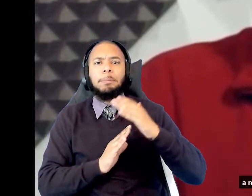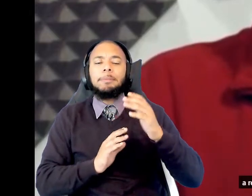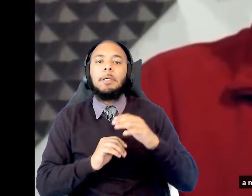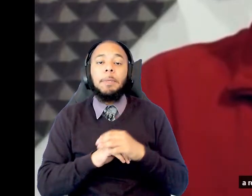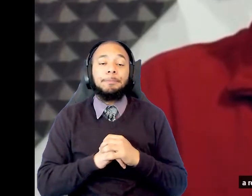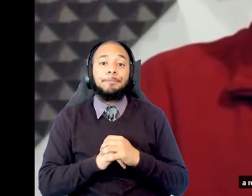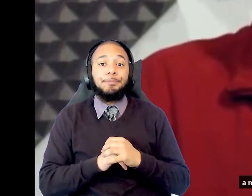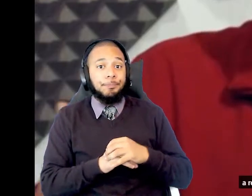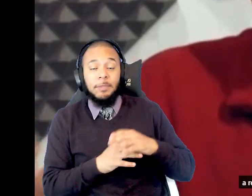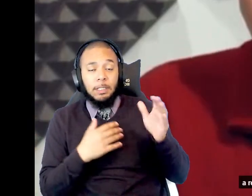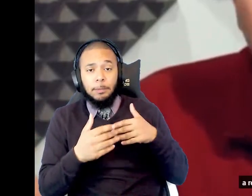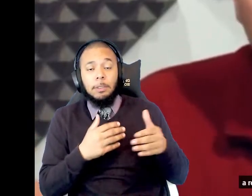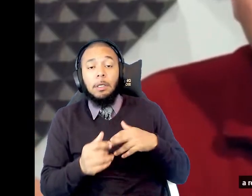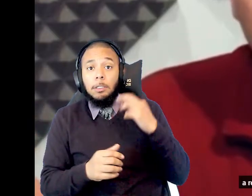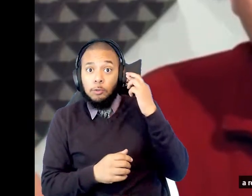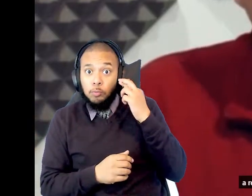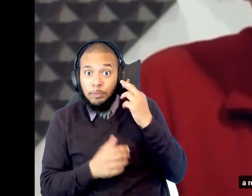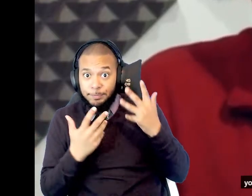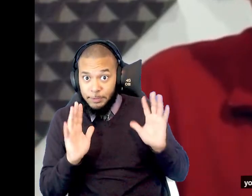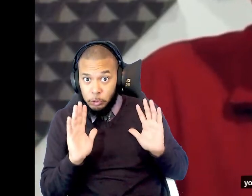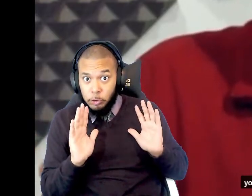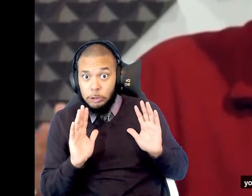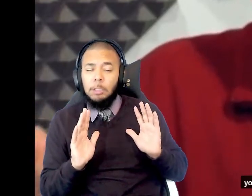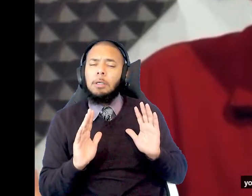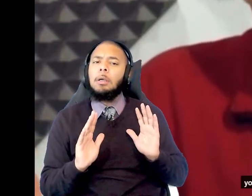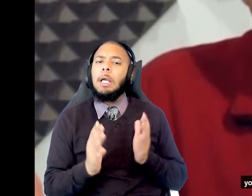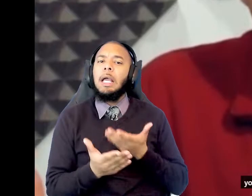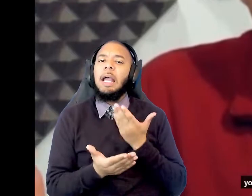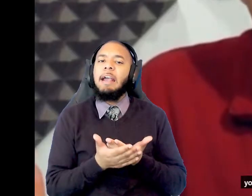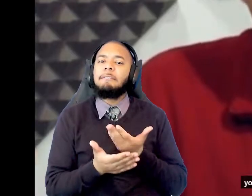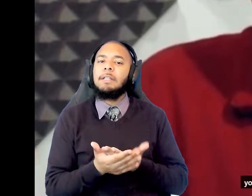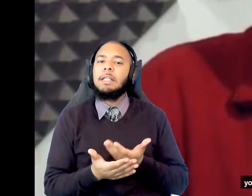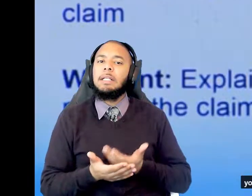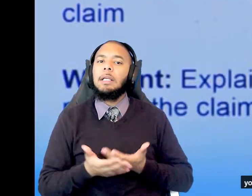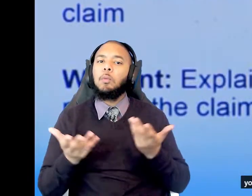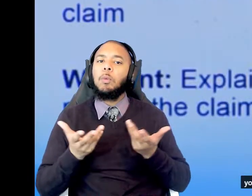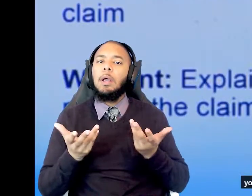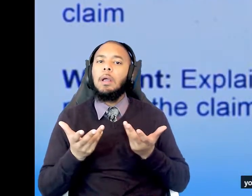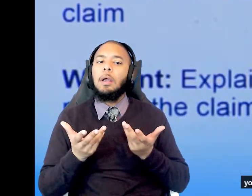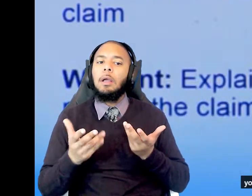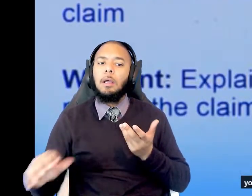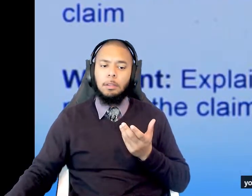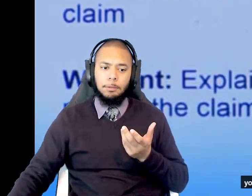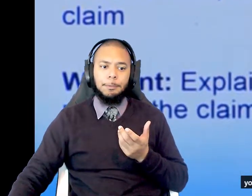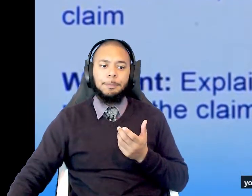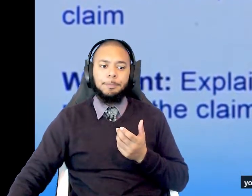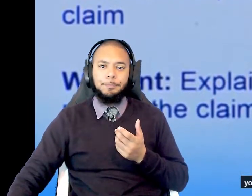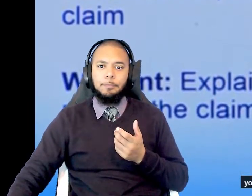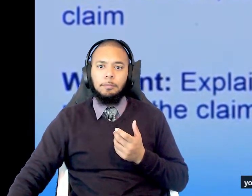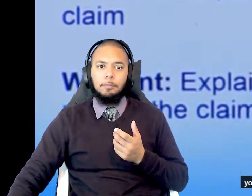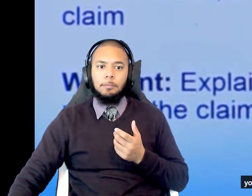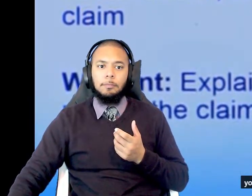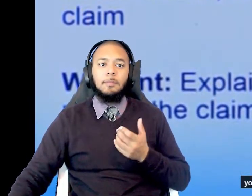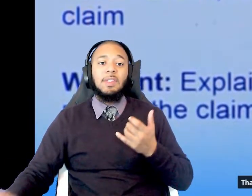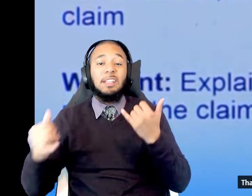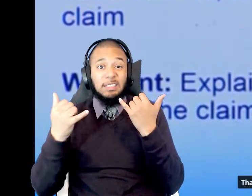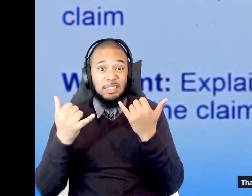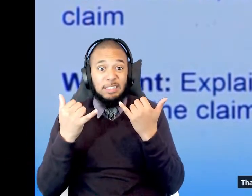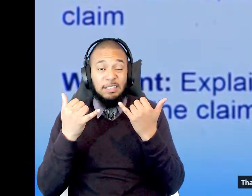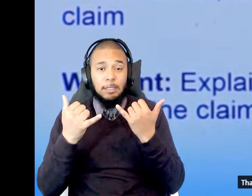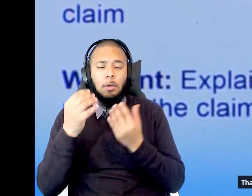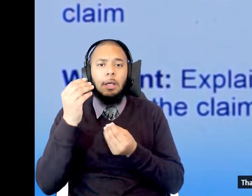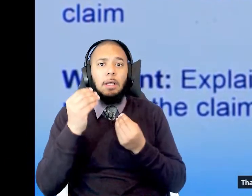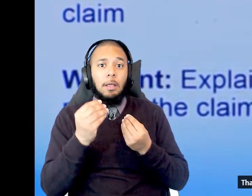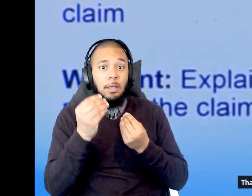a reason, but where's your evidence? Why is that important, right? So now you need to present evidence,